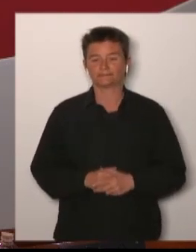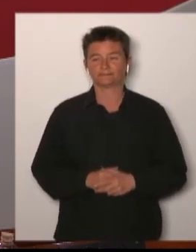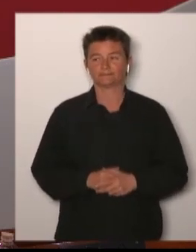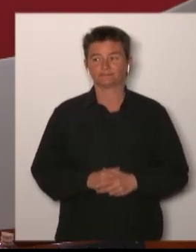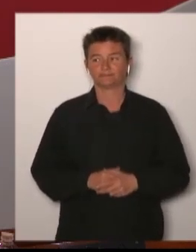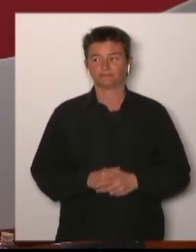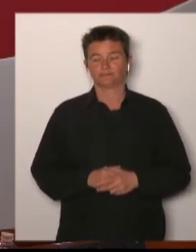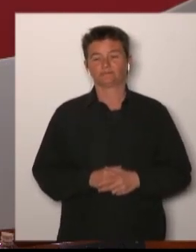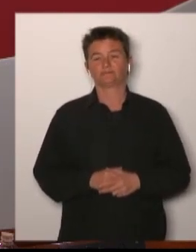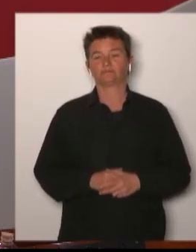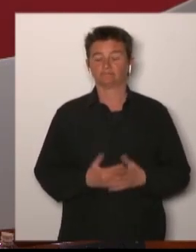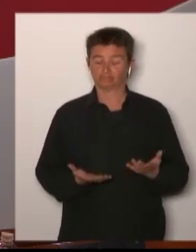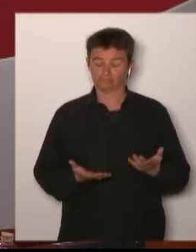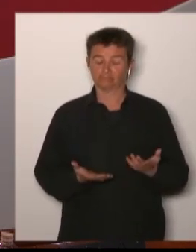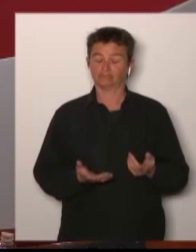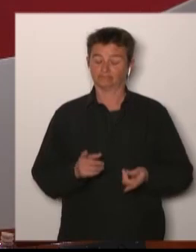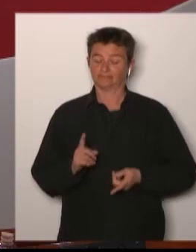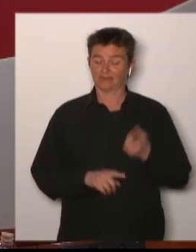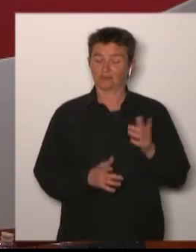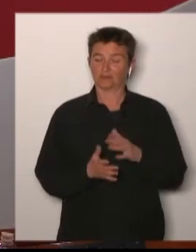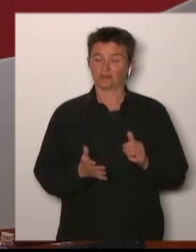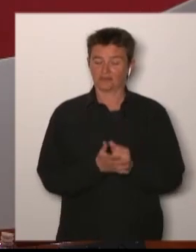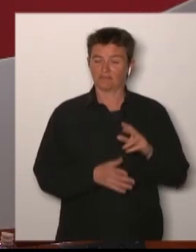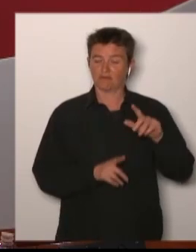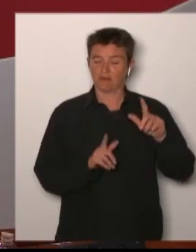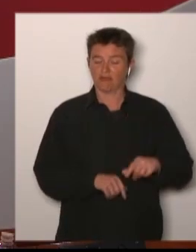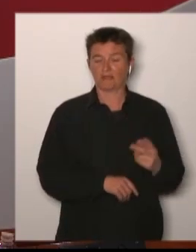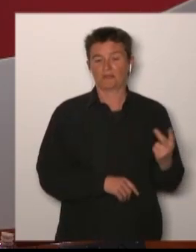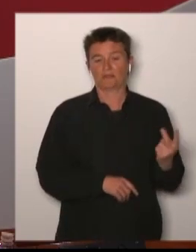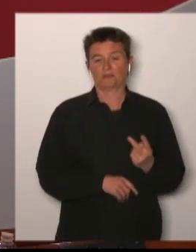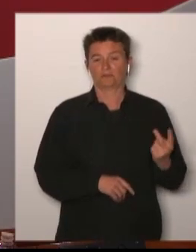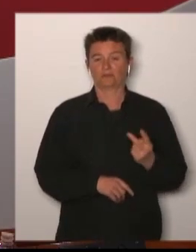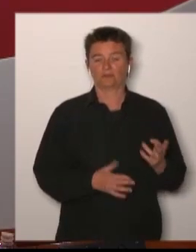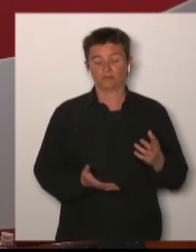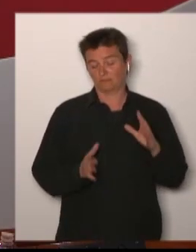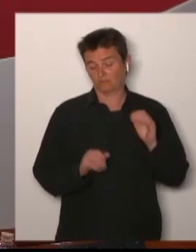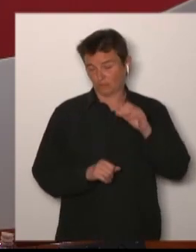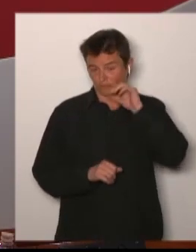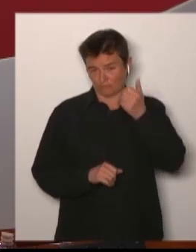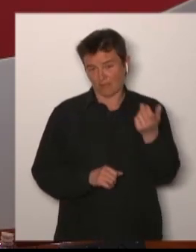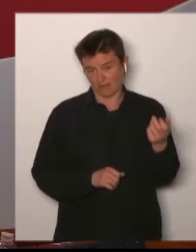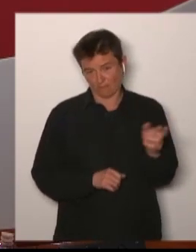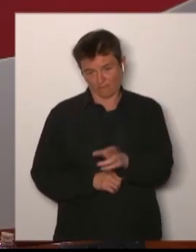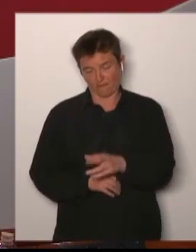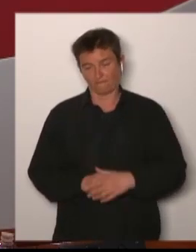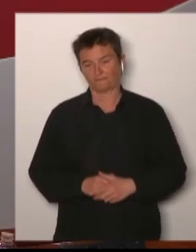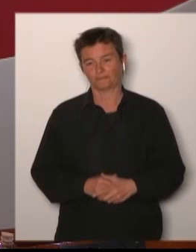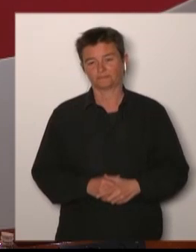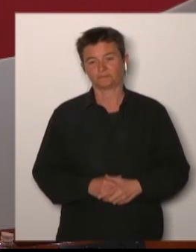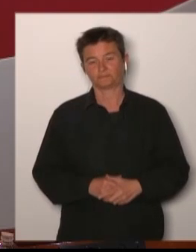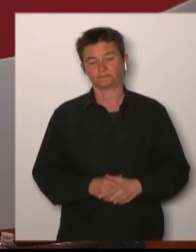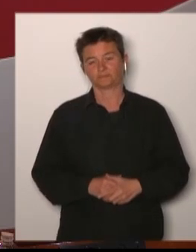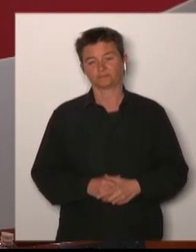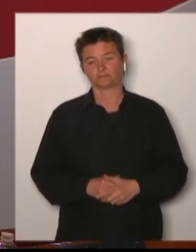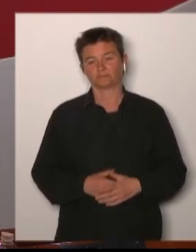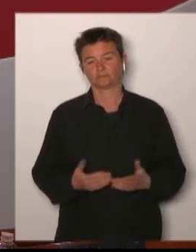for tomorrow. Come back tomorrow. It's a teasing for tomorrow. Come back for tomorrow. We'll have you back